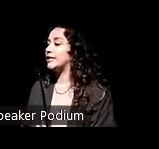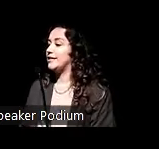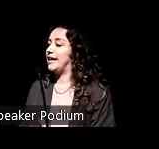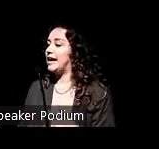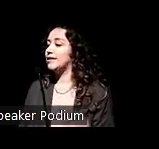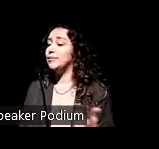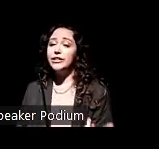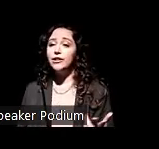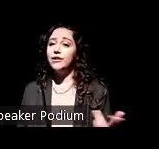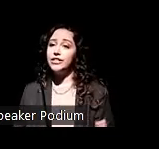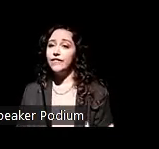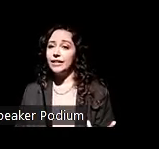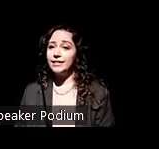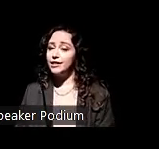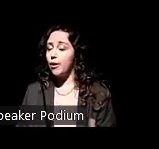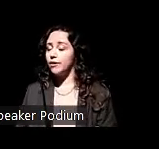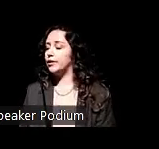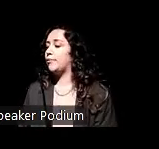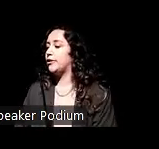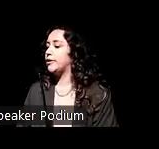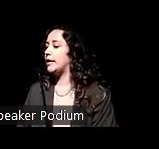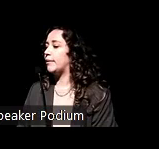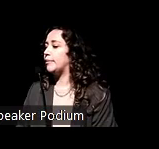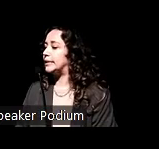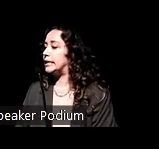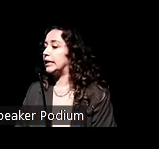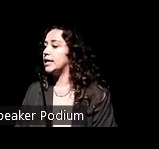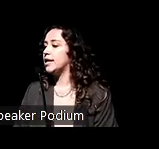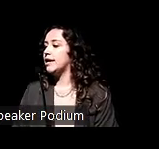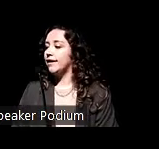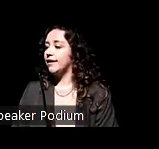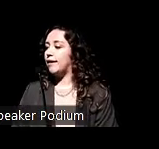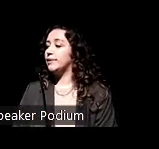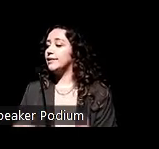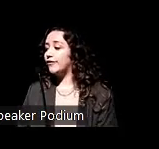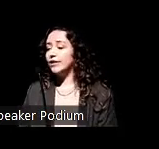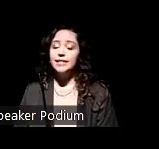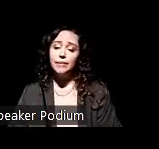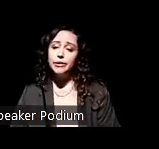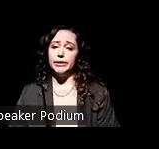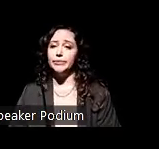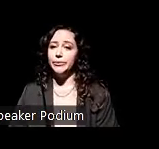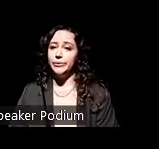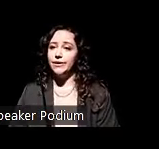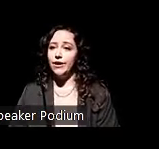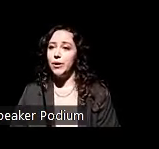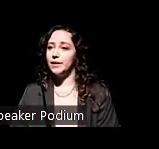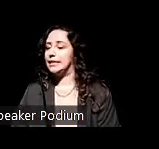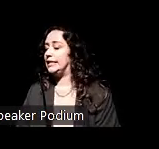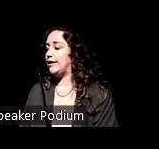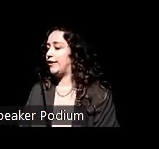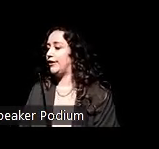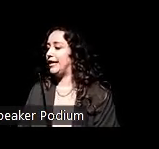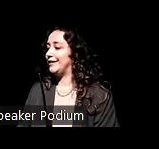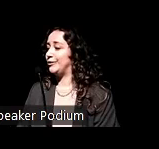materials and material longevity. This is a policy opportunity that we've been seeing. Design for disassembly principles. A lot of